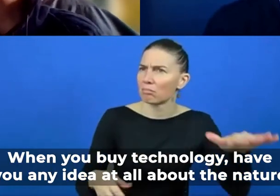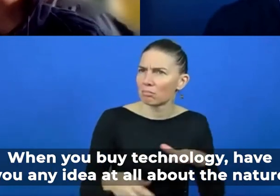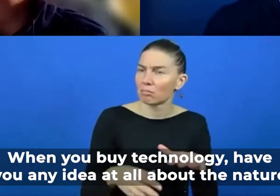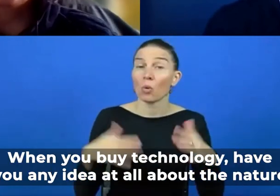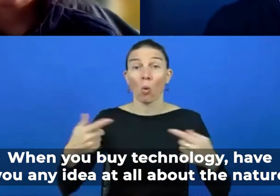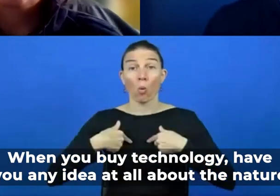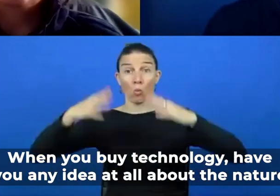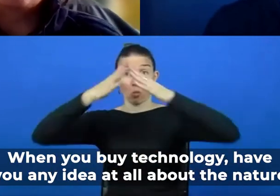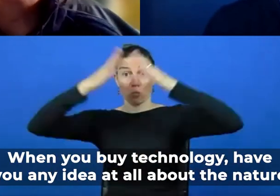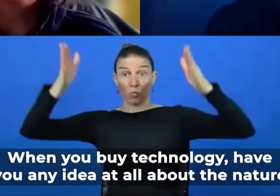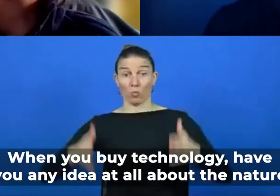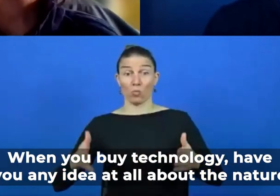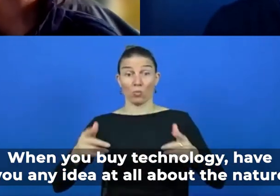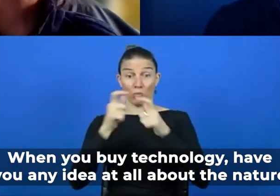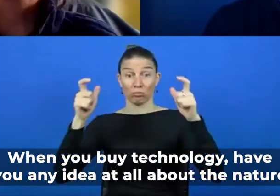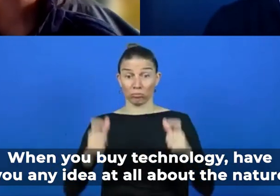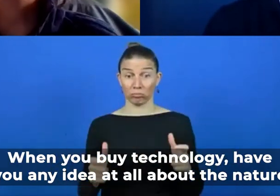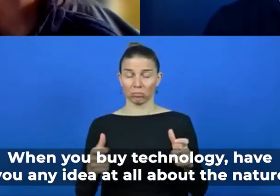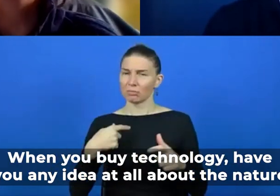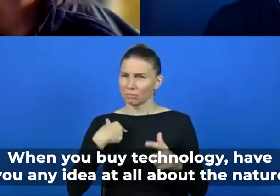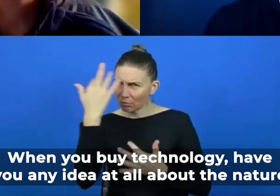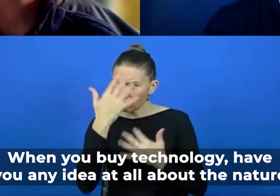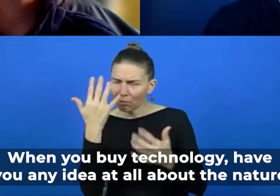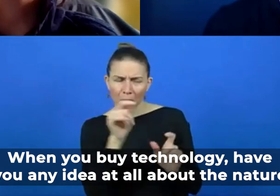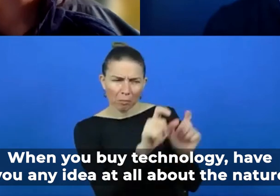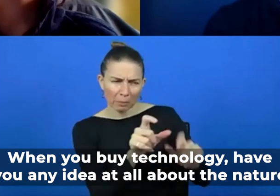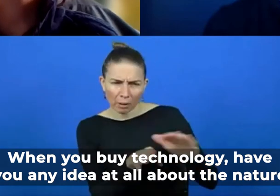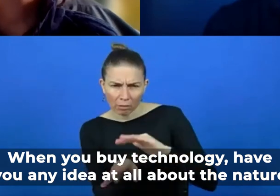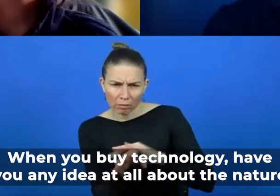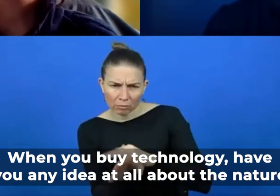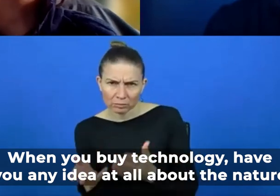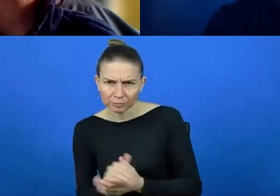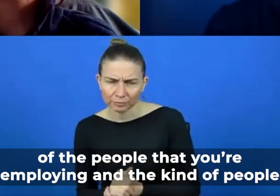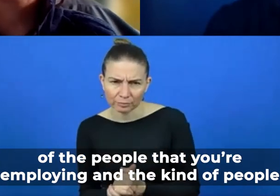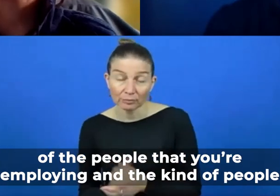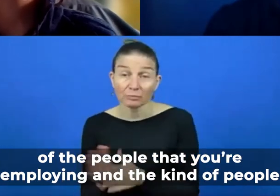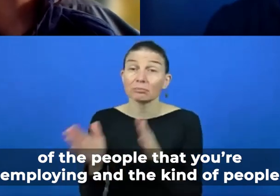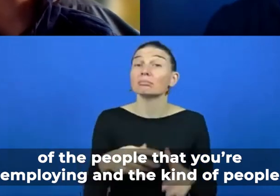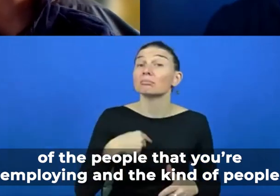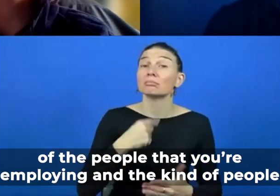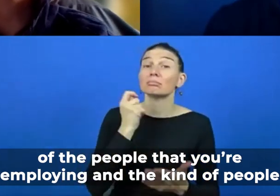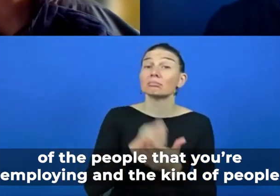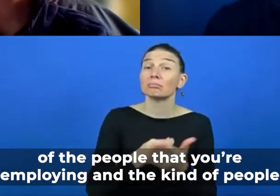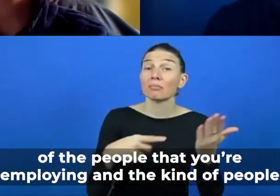buy technology, have you any idea at all about the nature of the people that